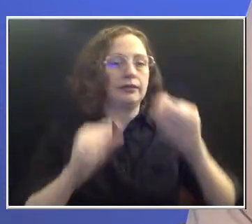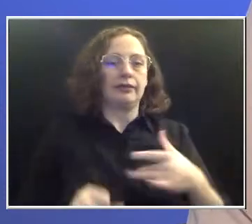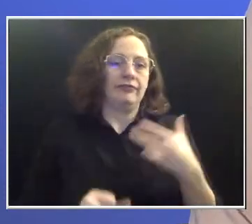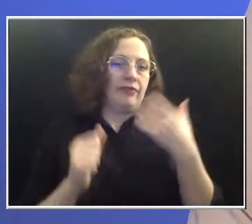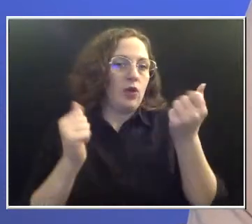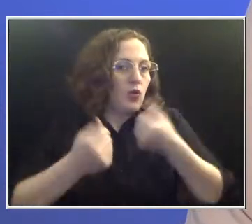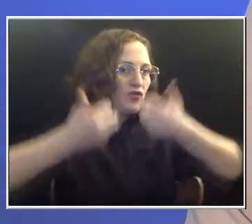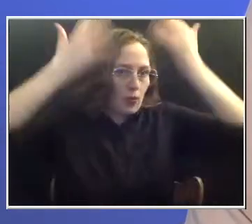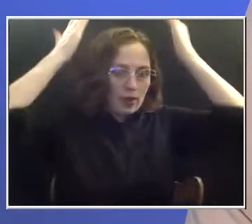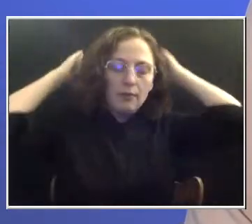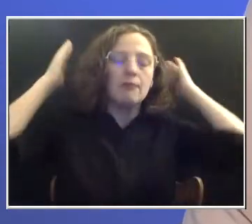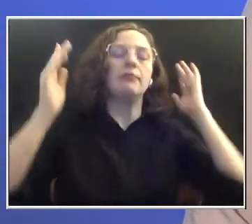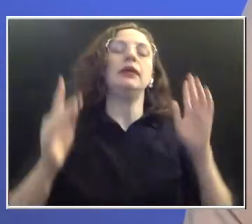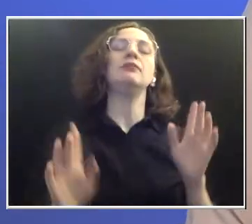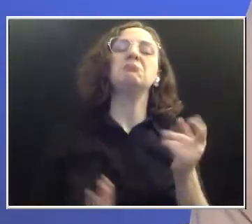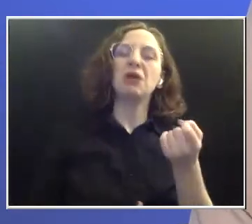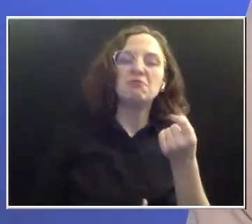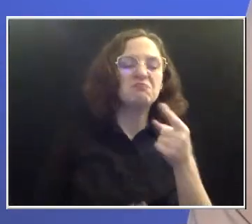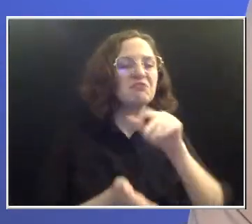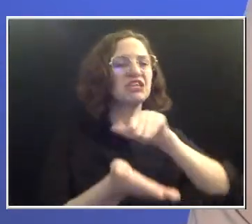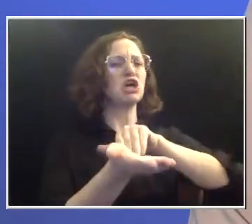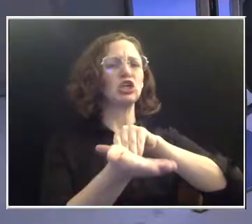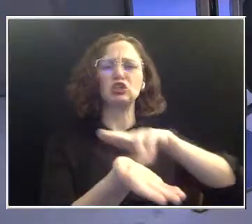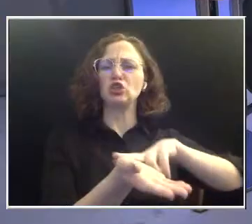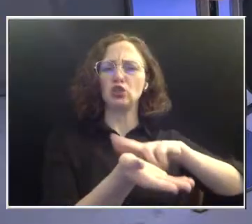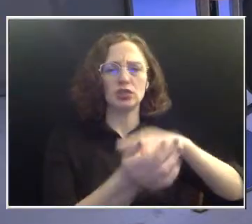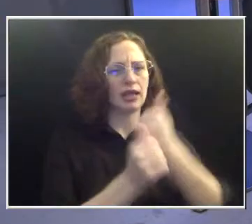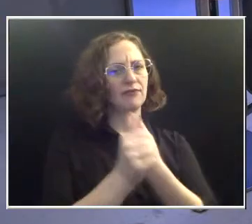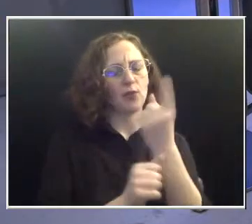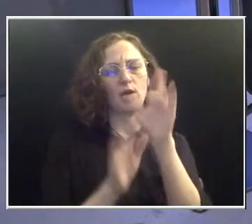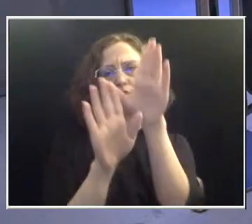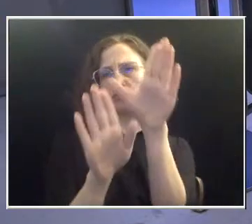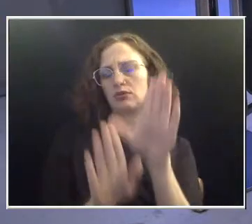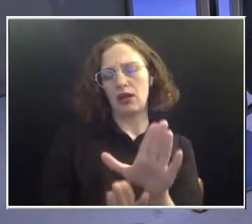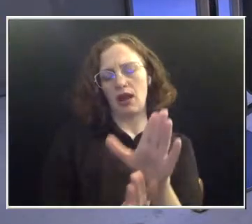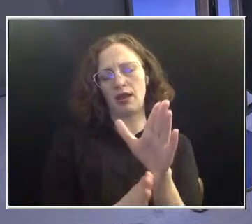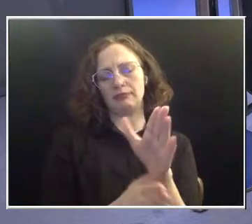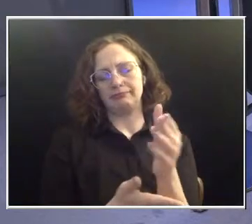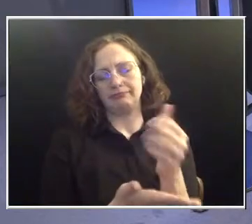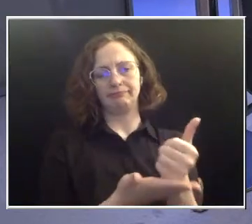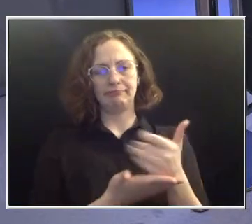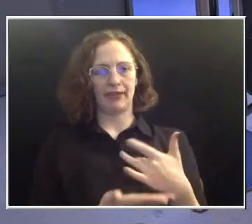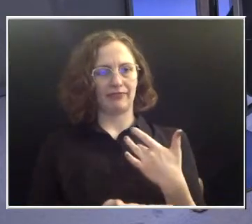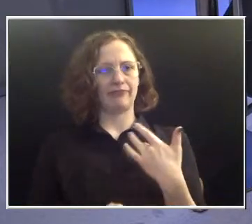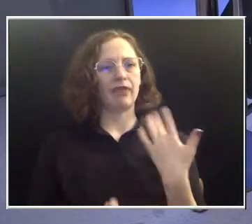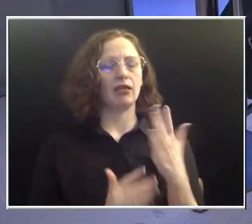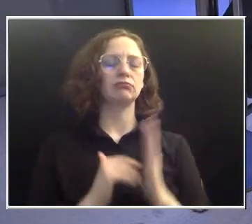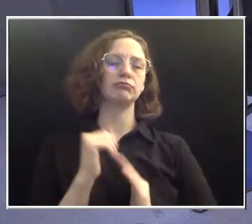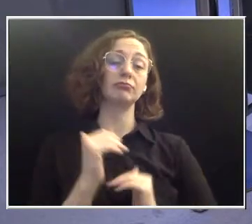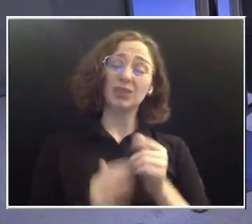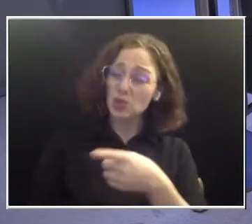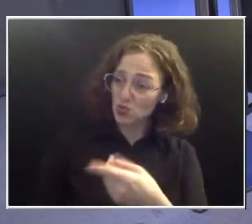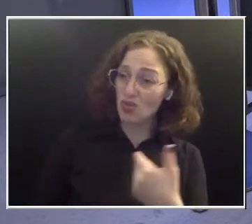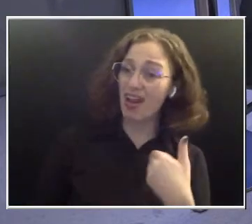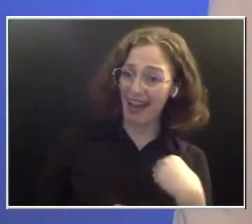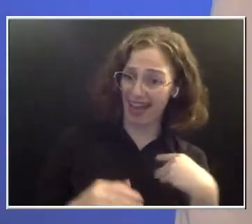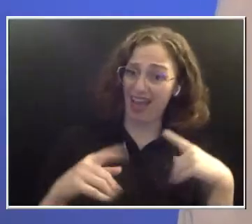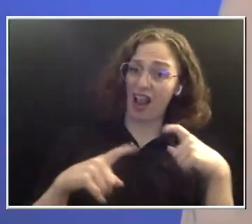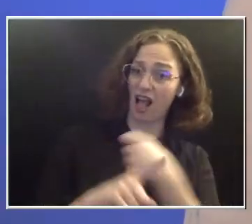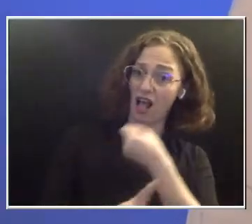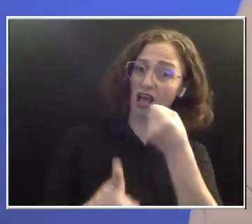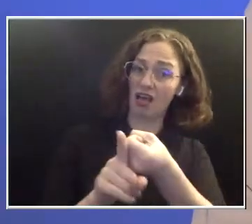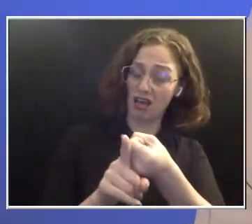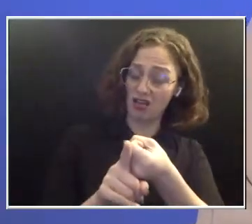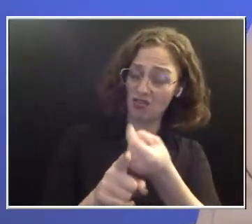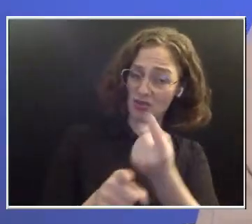was so good at making me feel so comfortable. But you did have a complication, is that what I understand? Put you back in the hospital? Yep. What happened? Yep. About 3 weeks